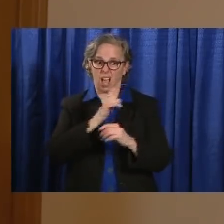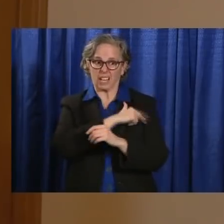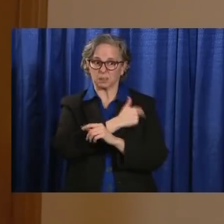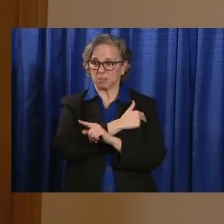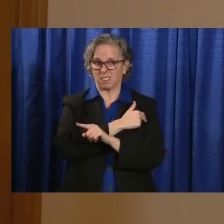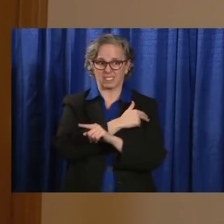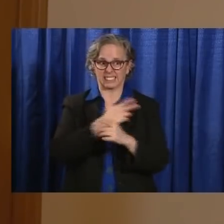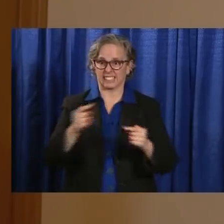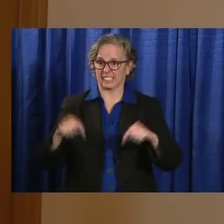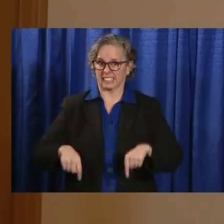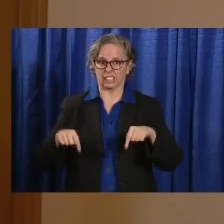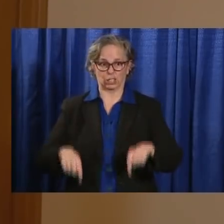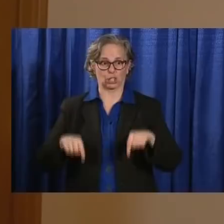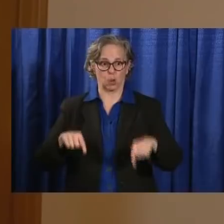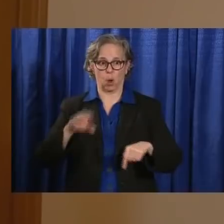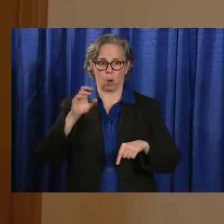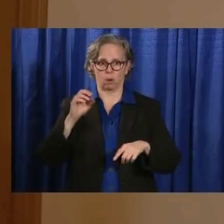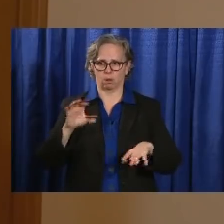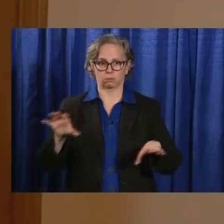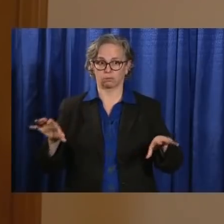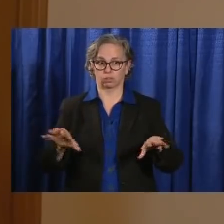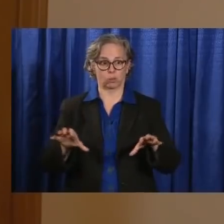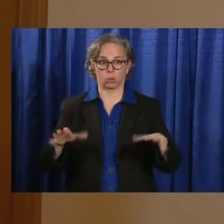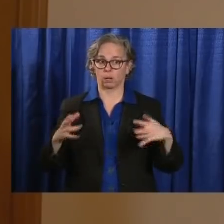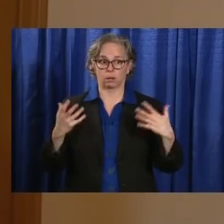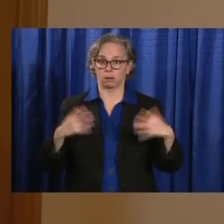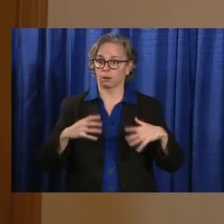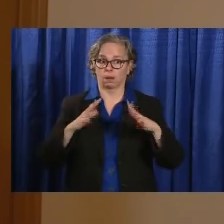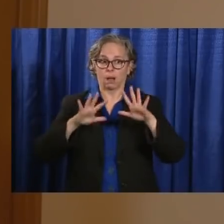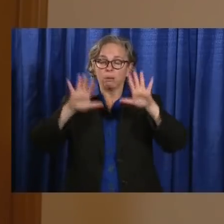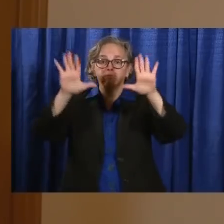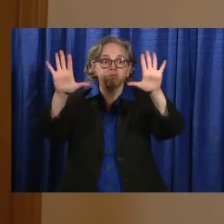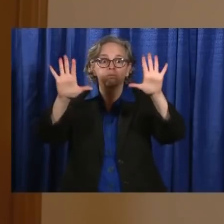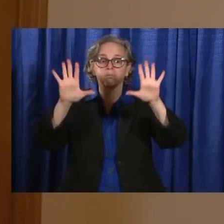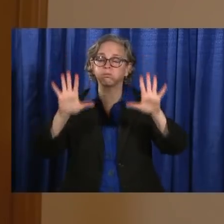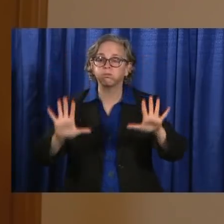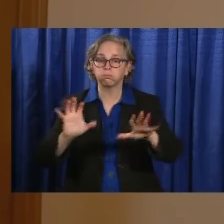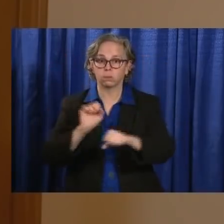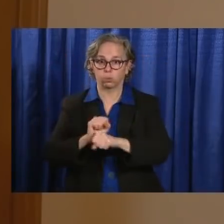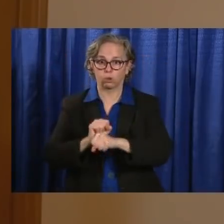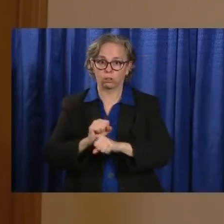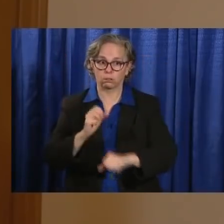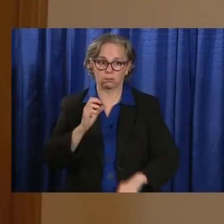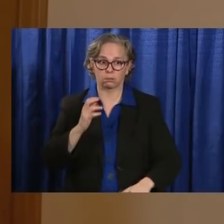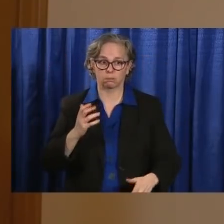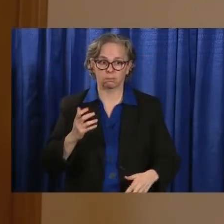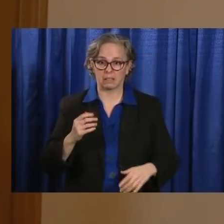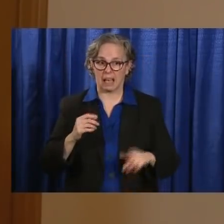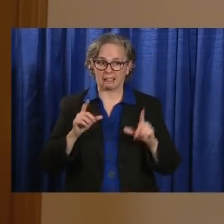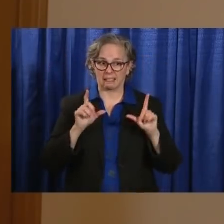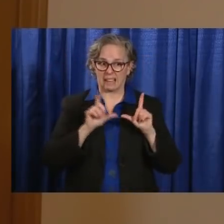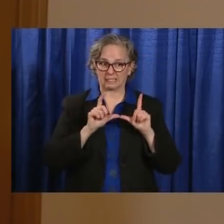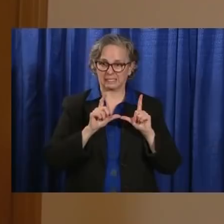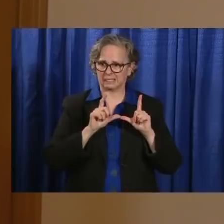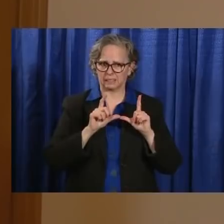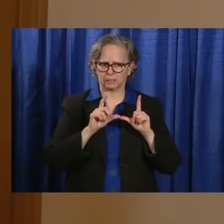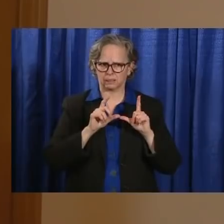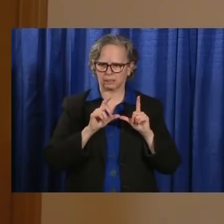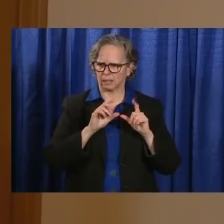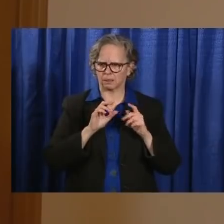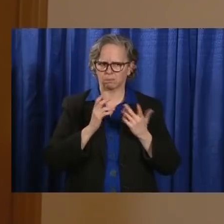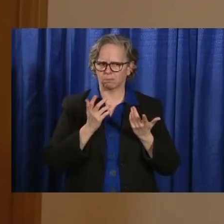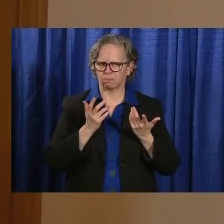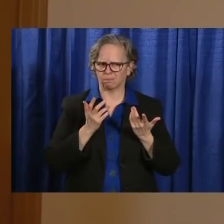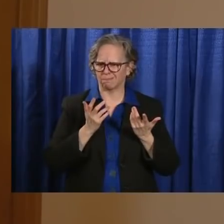are doing just the most outstanding job. The way we will use something like licensing is really more a conversation mostly about